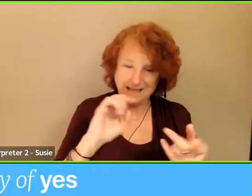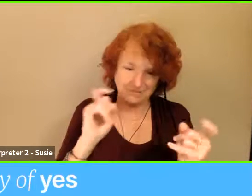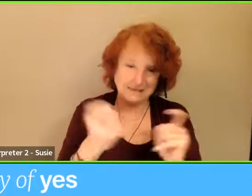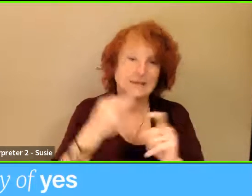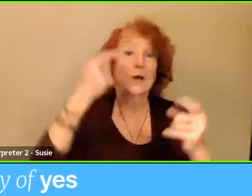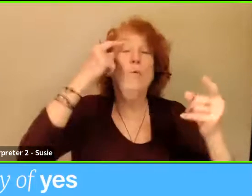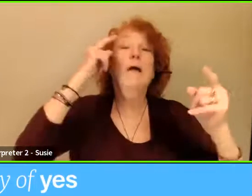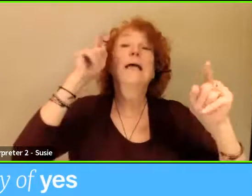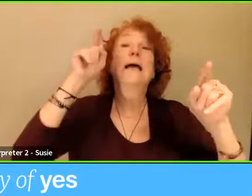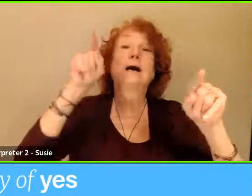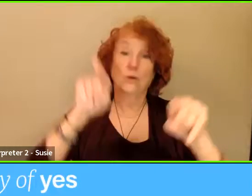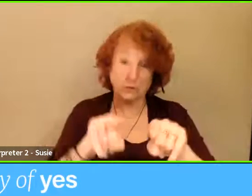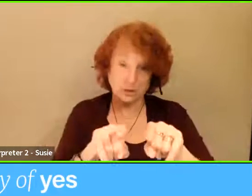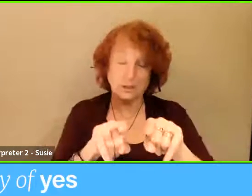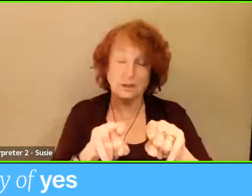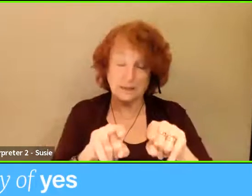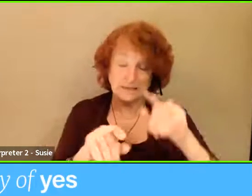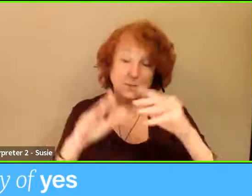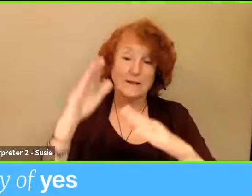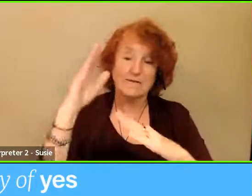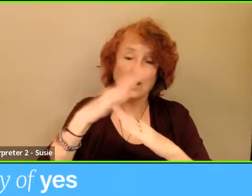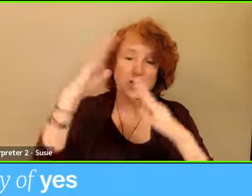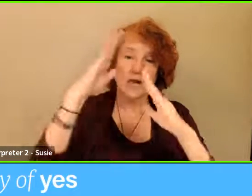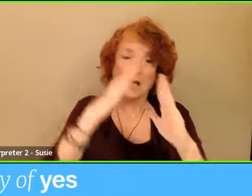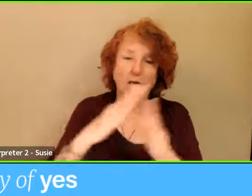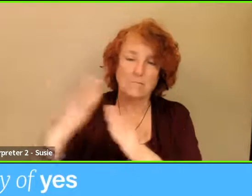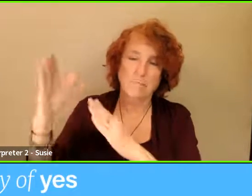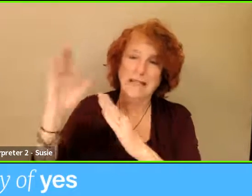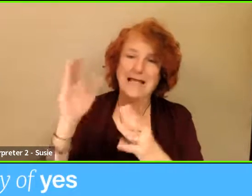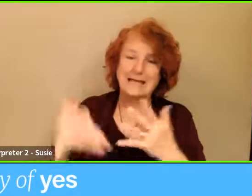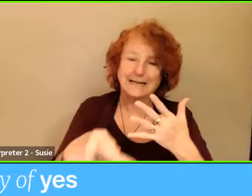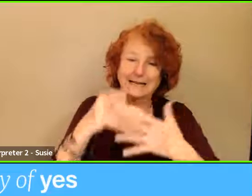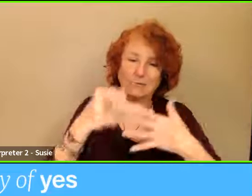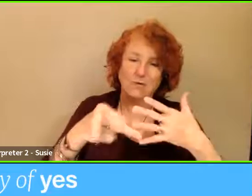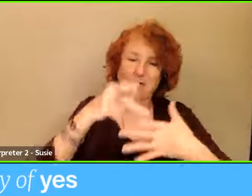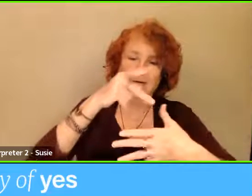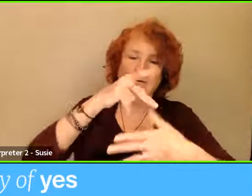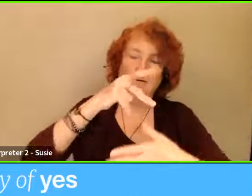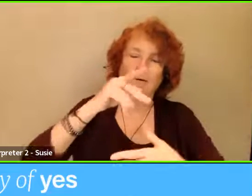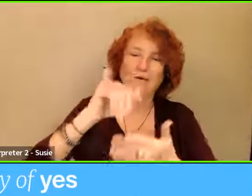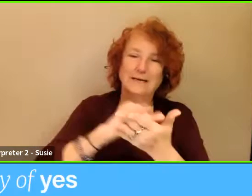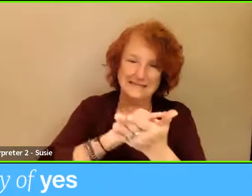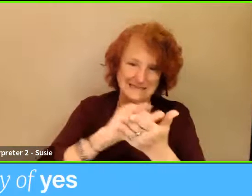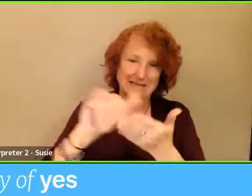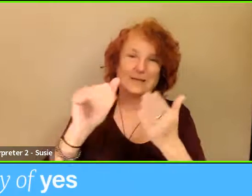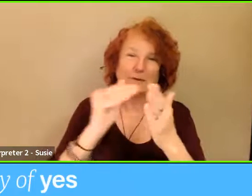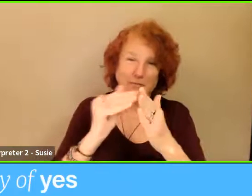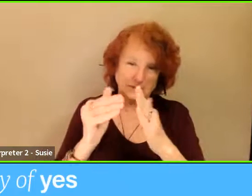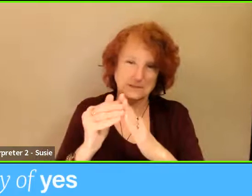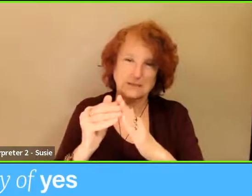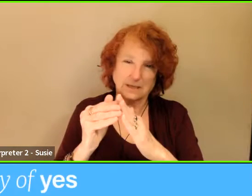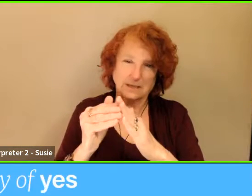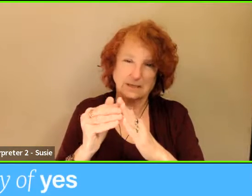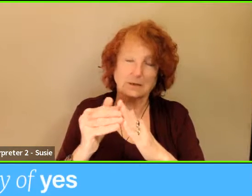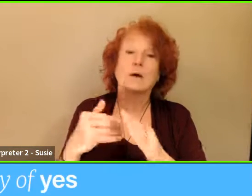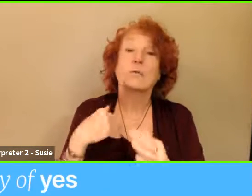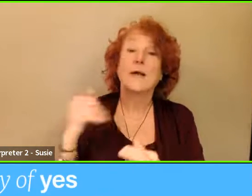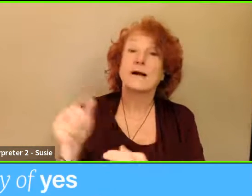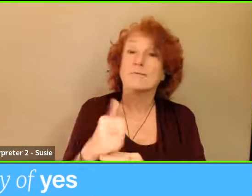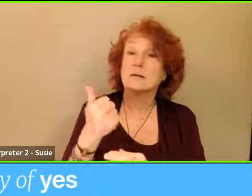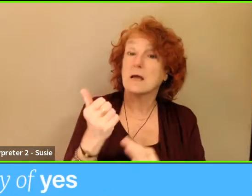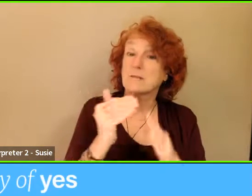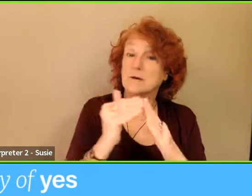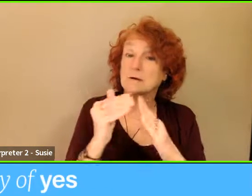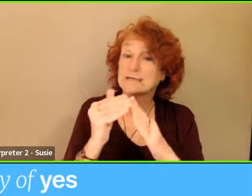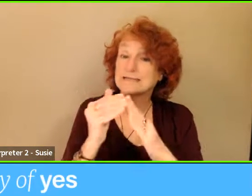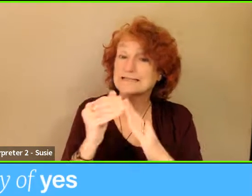our top planning priorities in New York City. And that's why another City of Yes initiative,